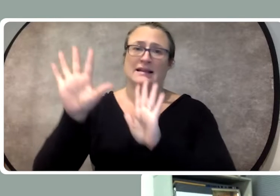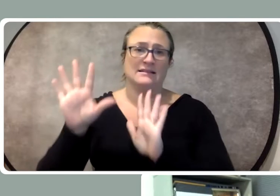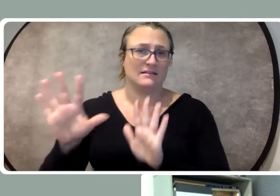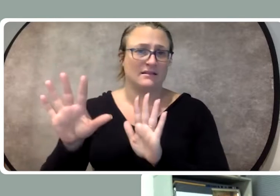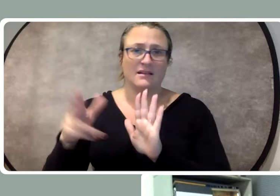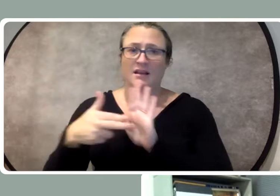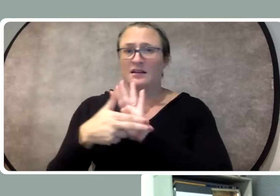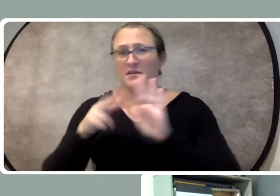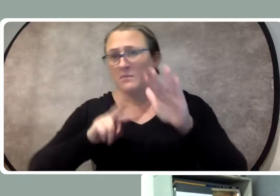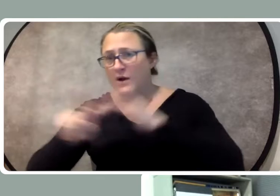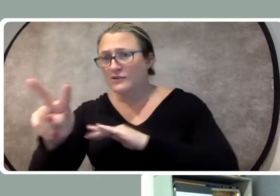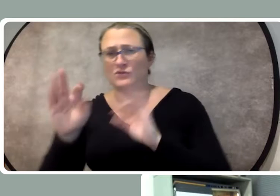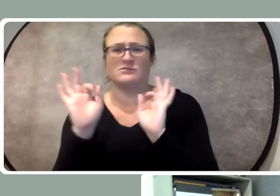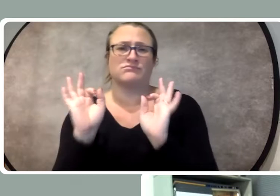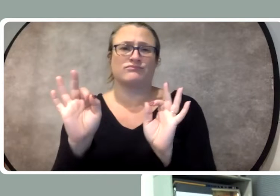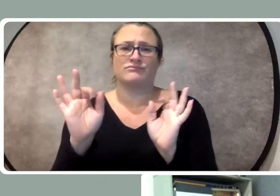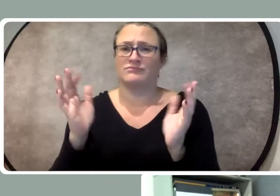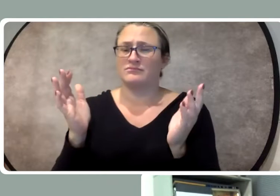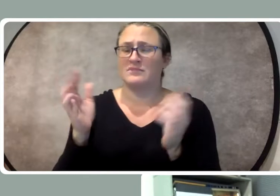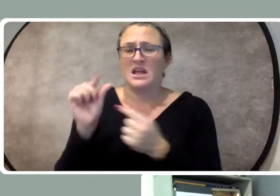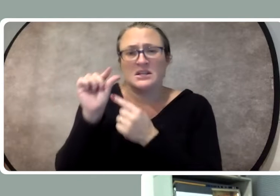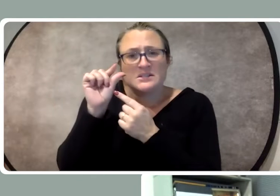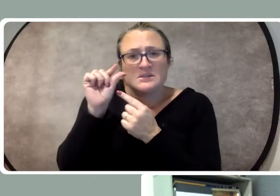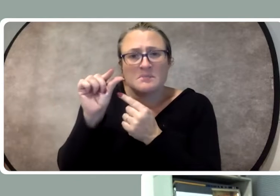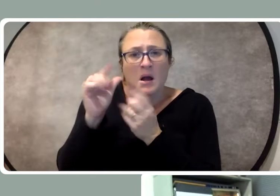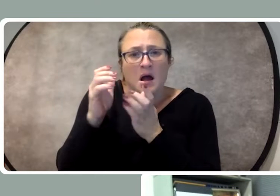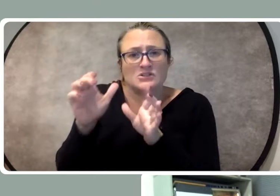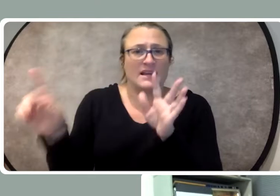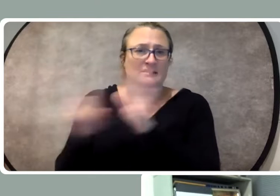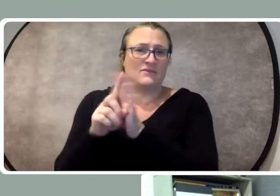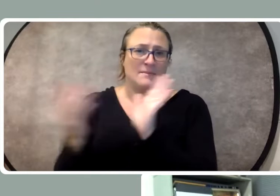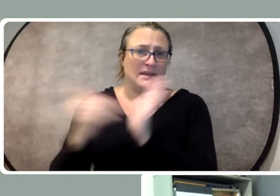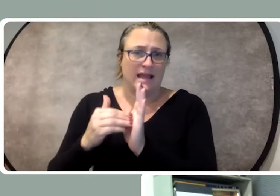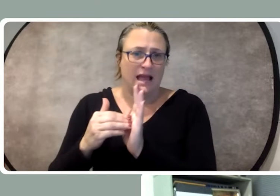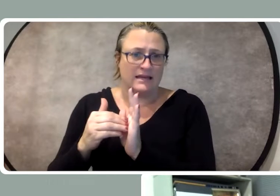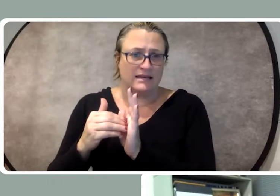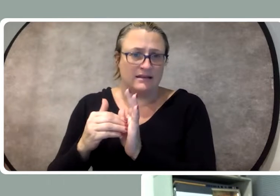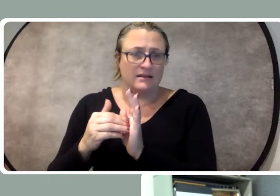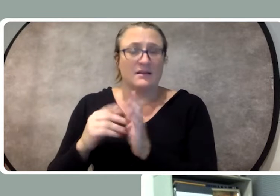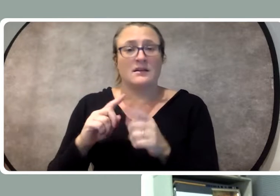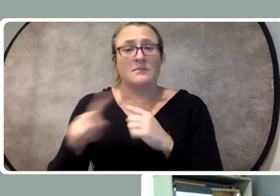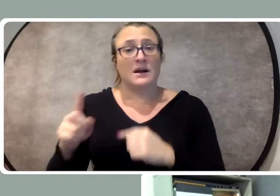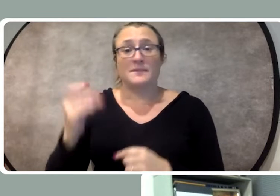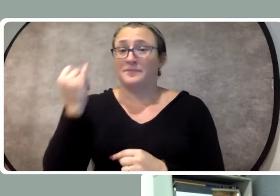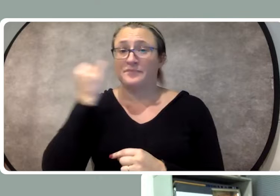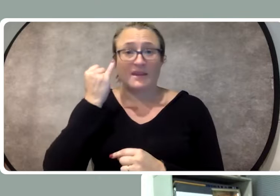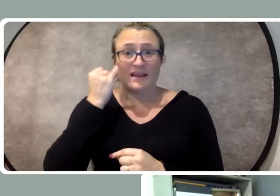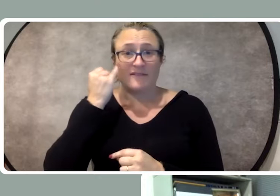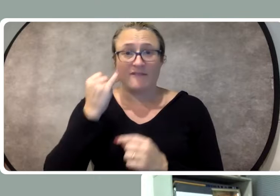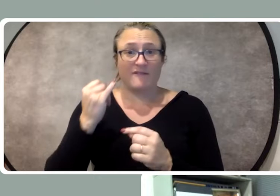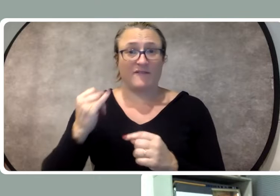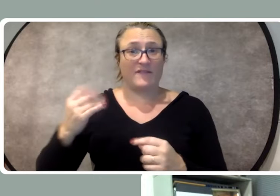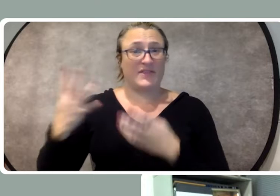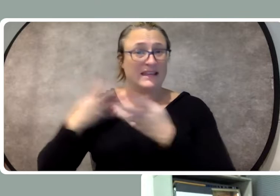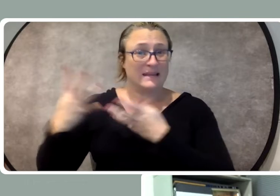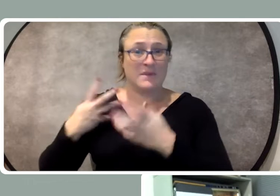very, very good. There's a very, very small chance of ever having a relapse. But if the chemotherapy didn't work at 100%